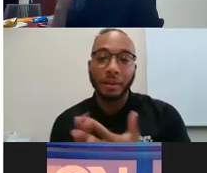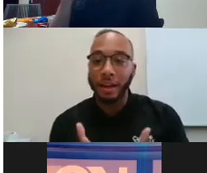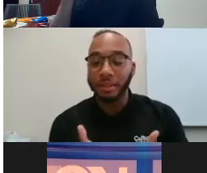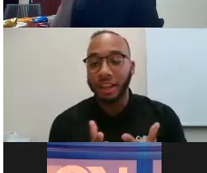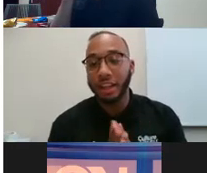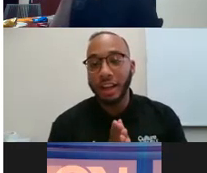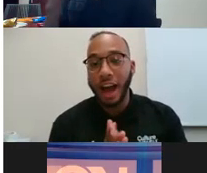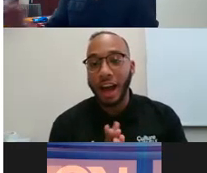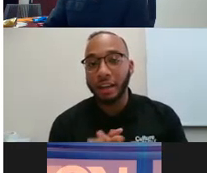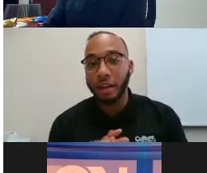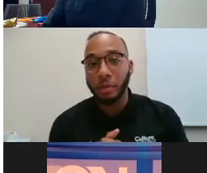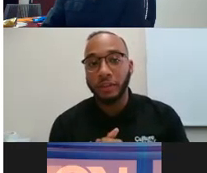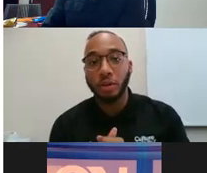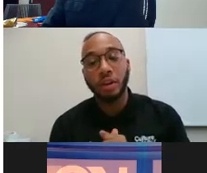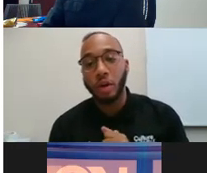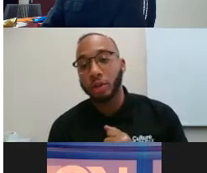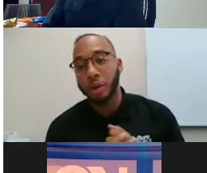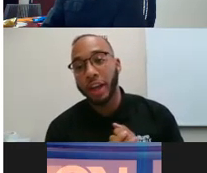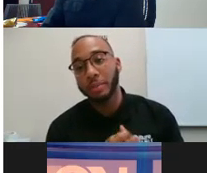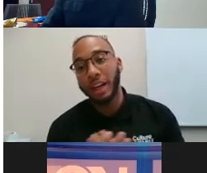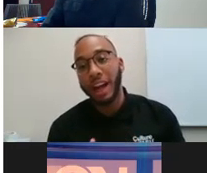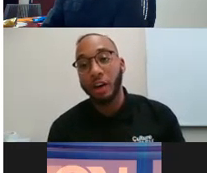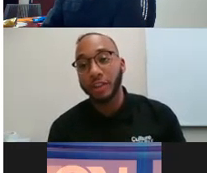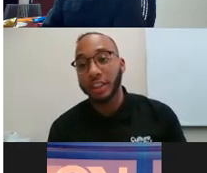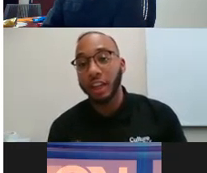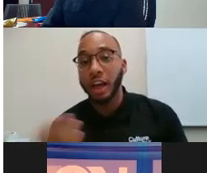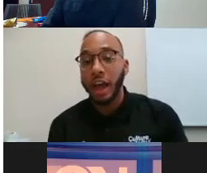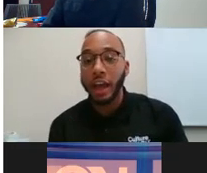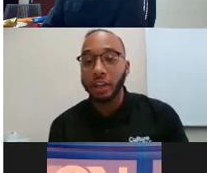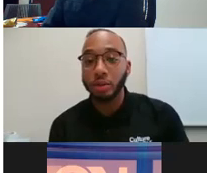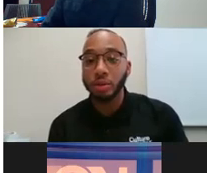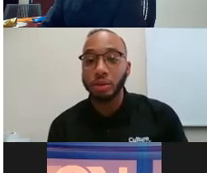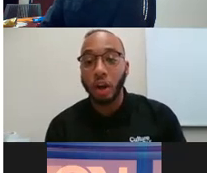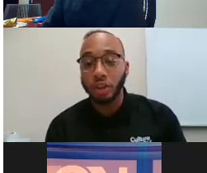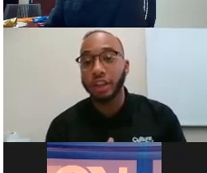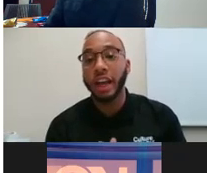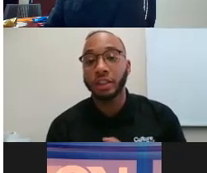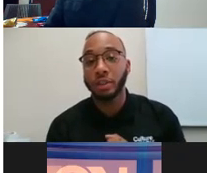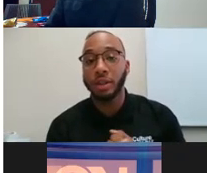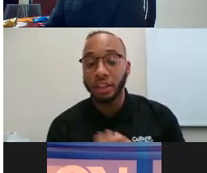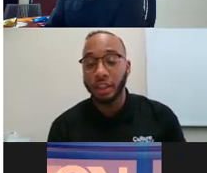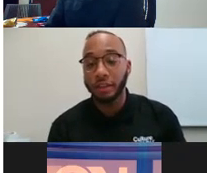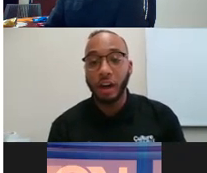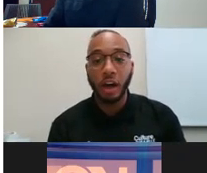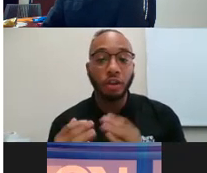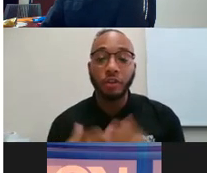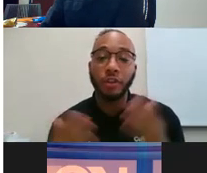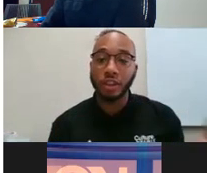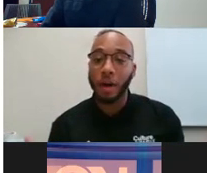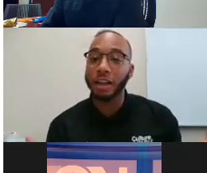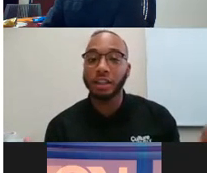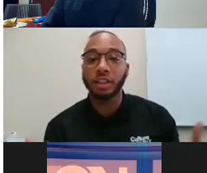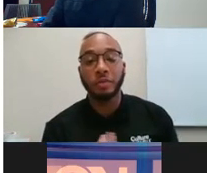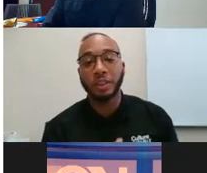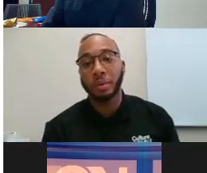Again, my name is Nikita. I am with Student and Cultural Engagement, and I oversee ASU's Culture at ASU initiative, a